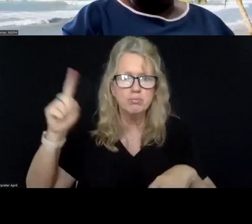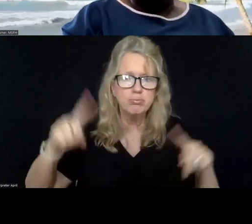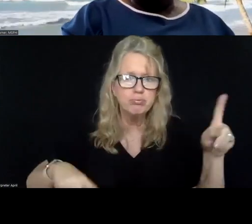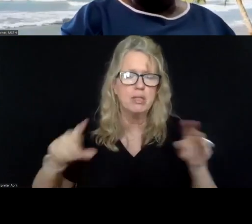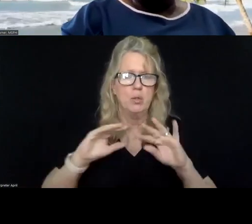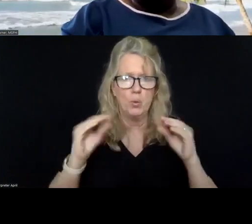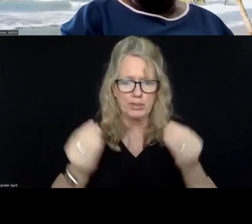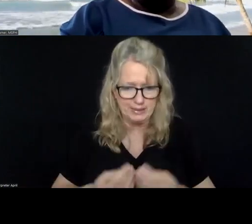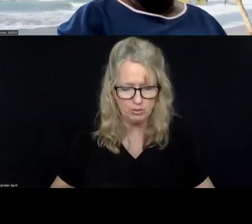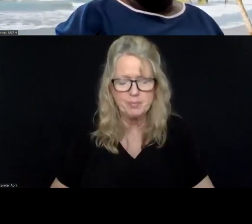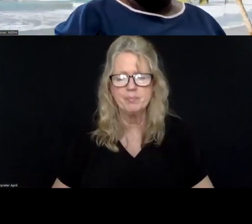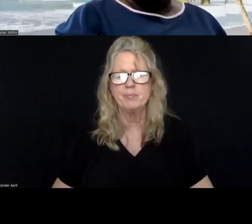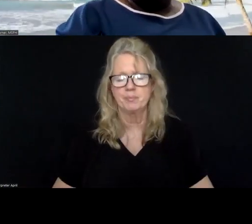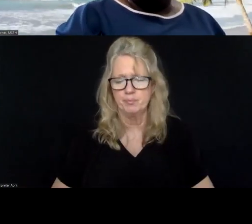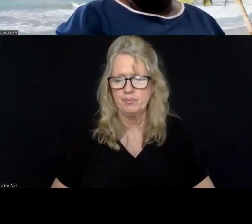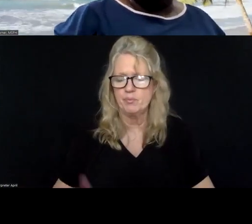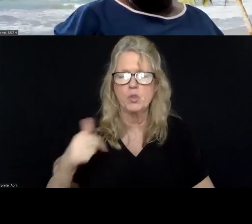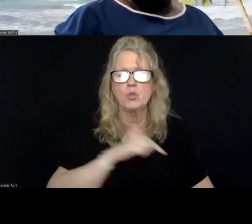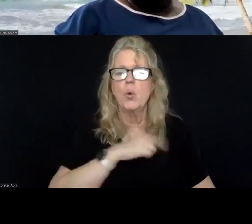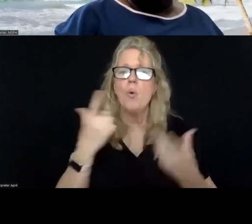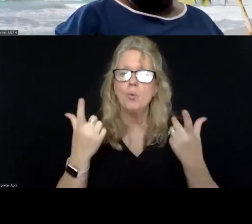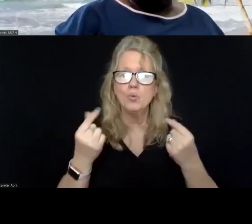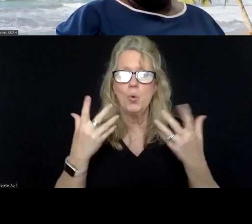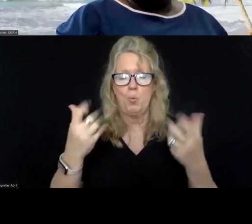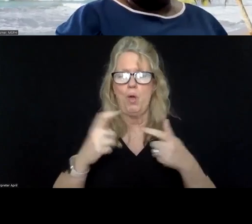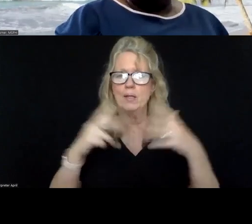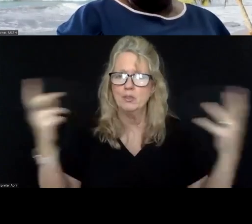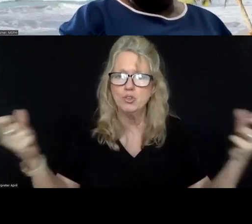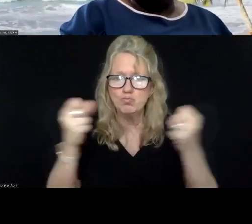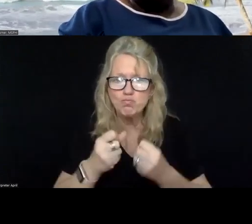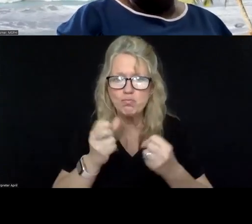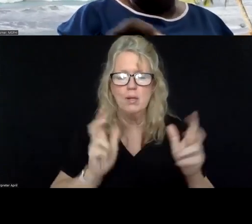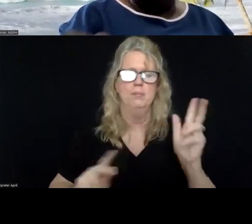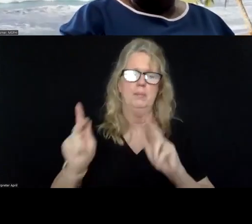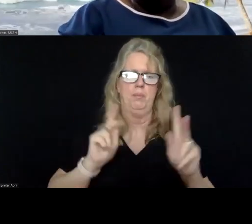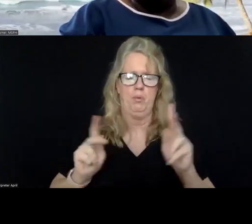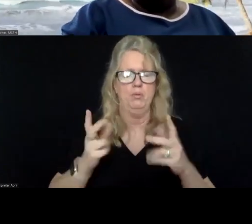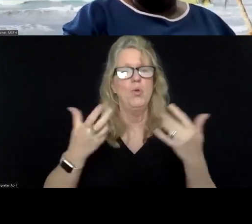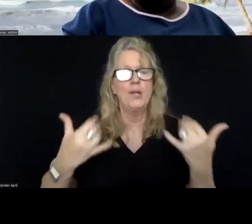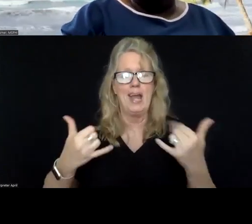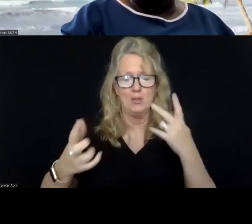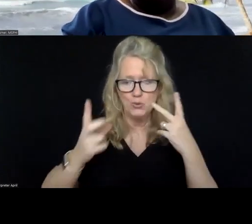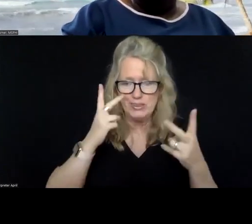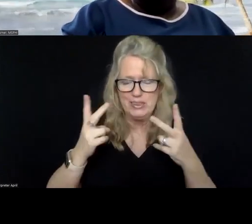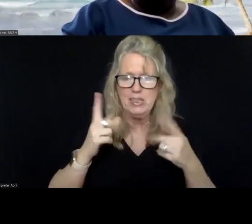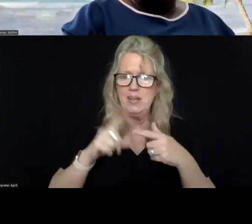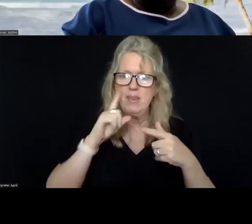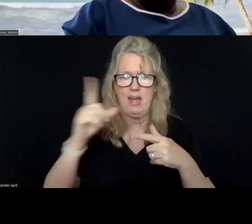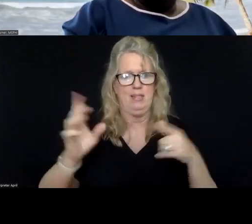have. And so what we wanted to do was to bring people together. And from that, you're seeing the evaluation